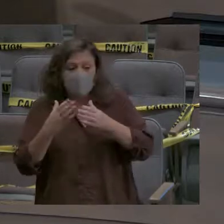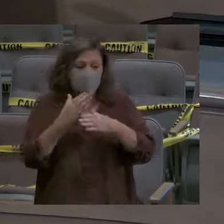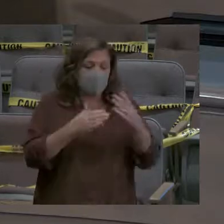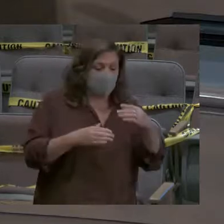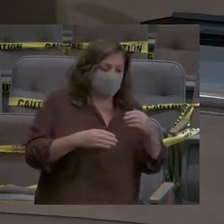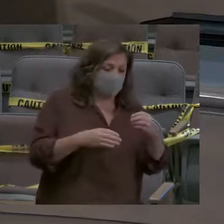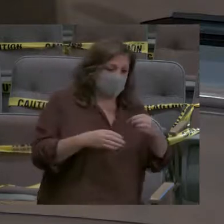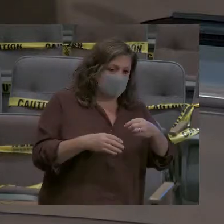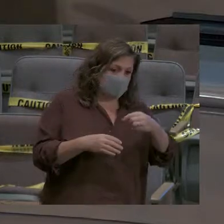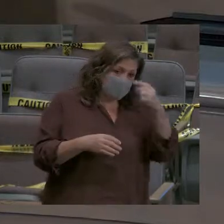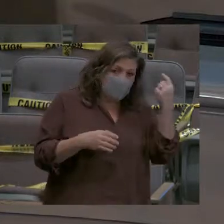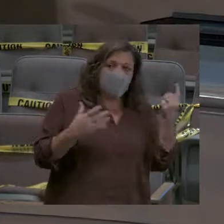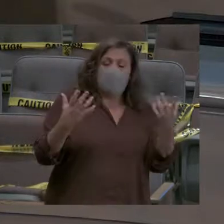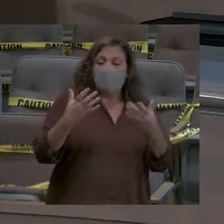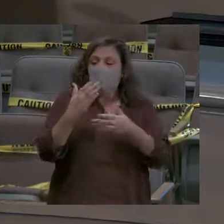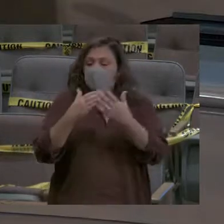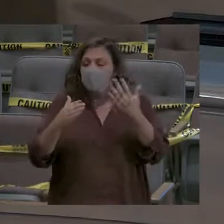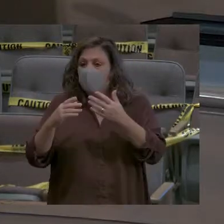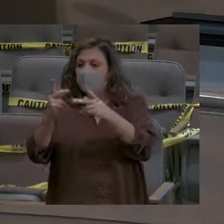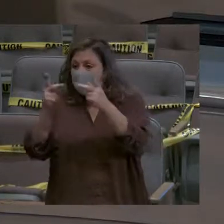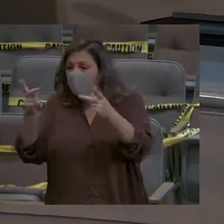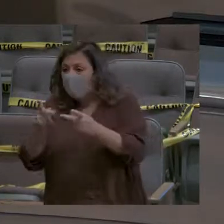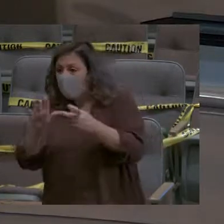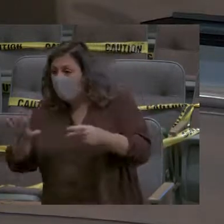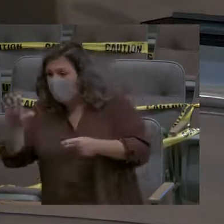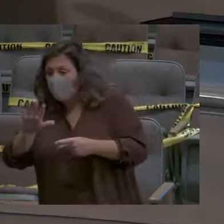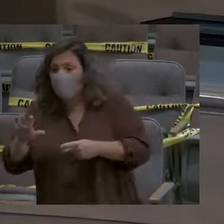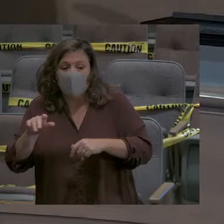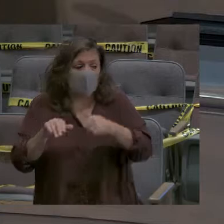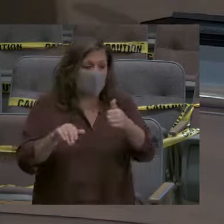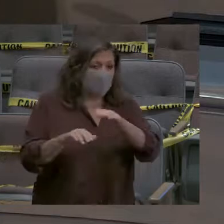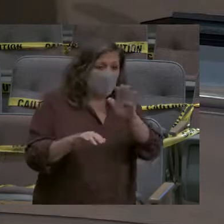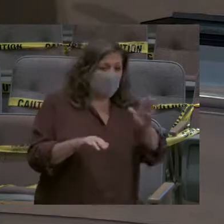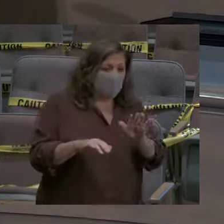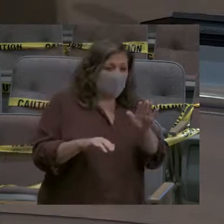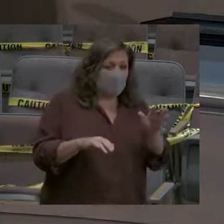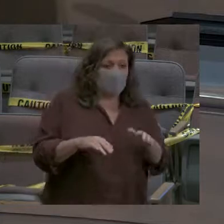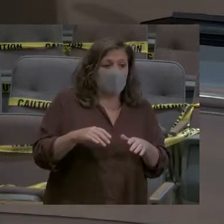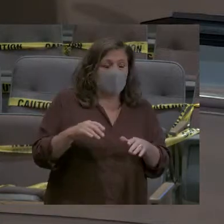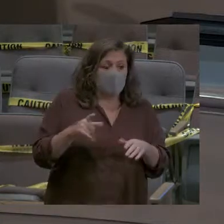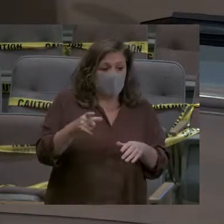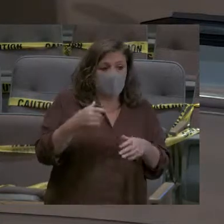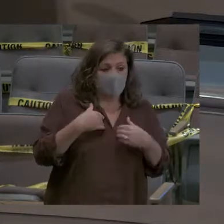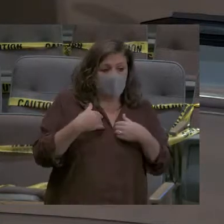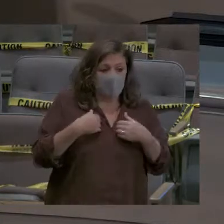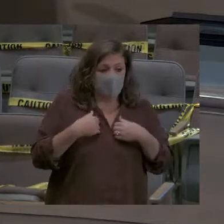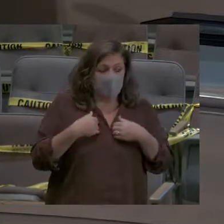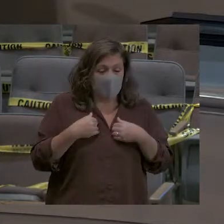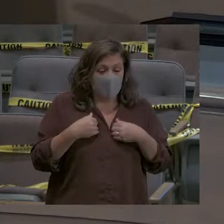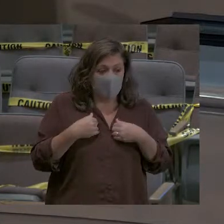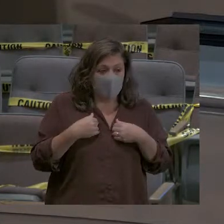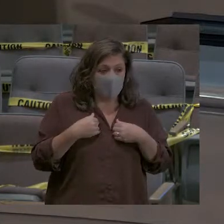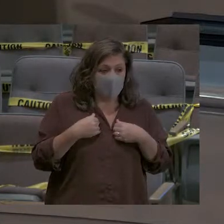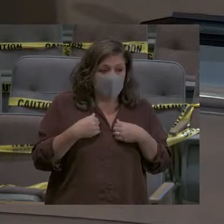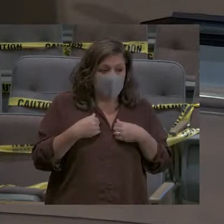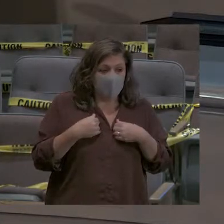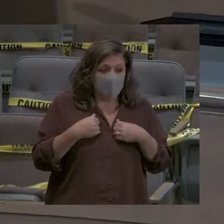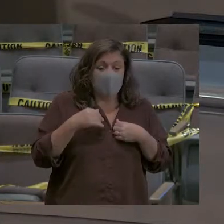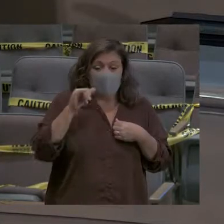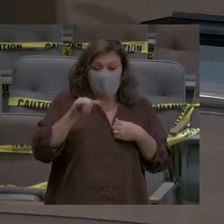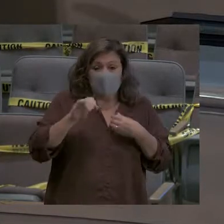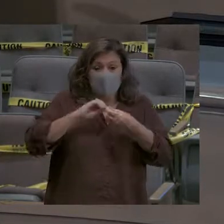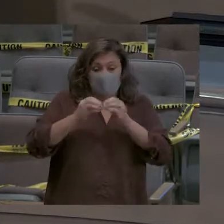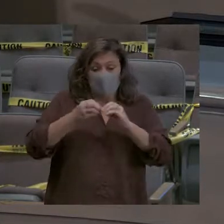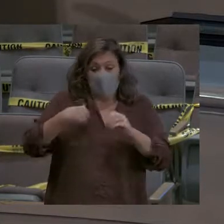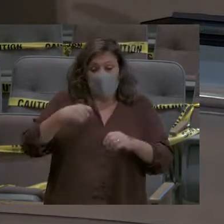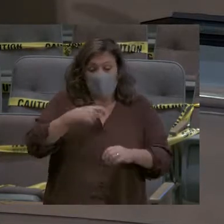location, and the number of individuals that have died from the coronavirus. I think that is a pressing number. We certainly need